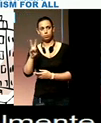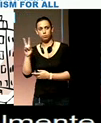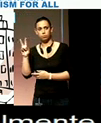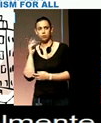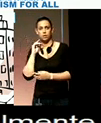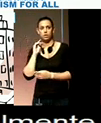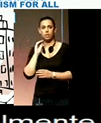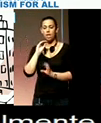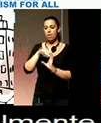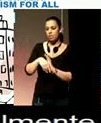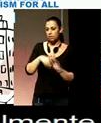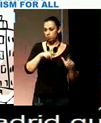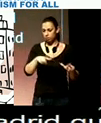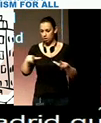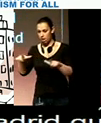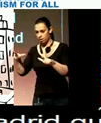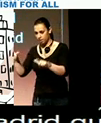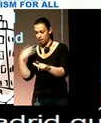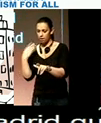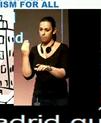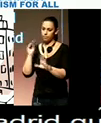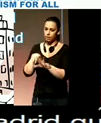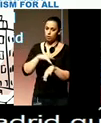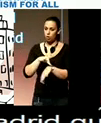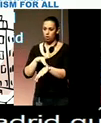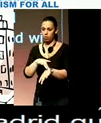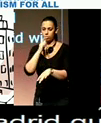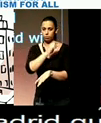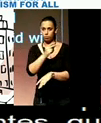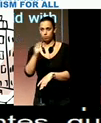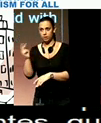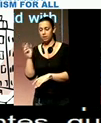Madrid with 1 million visits.